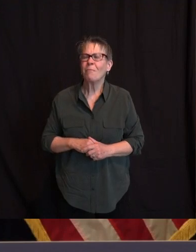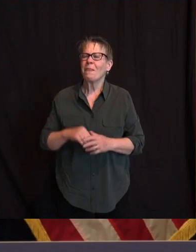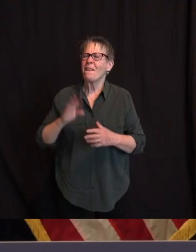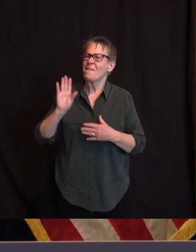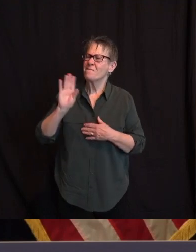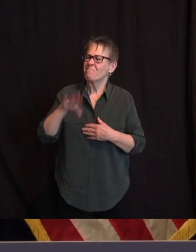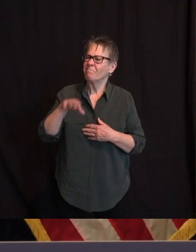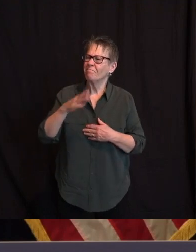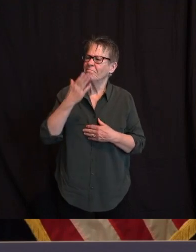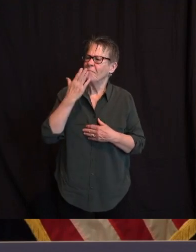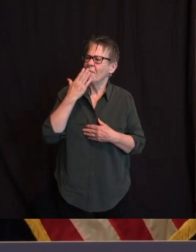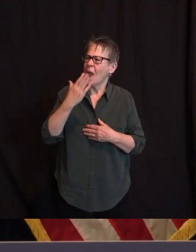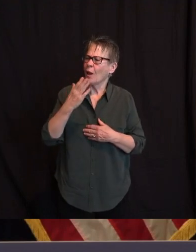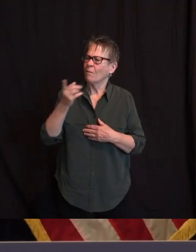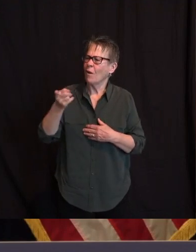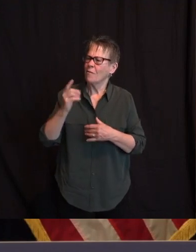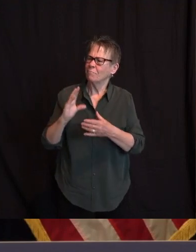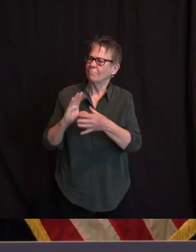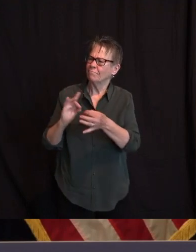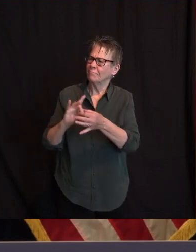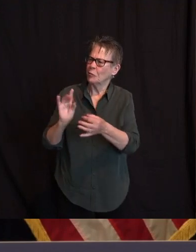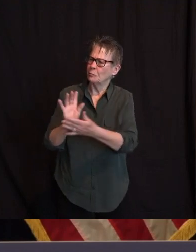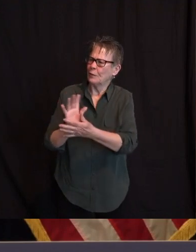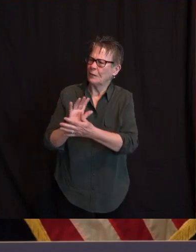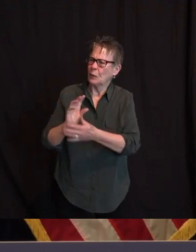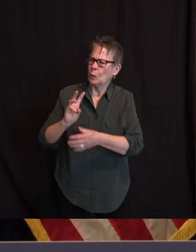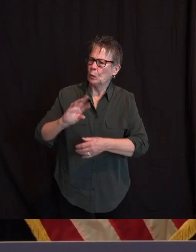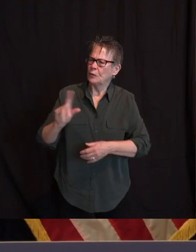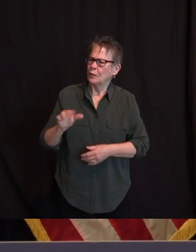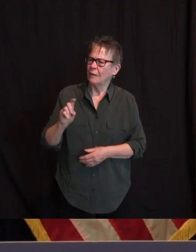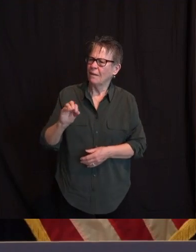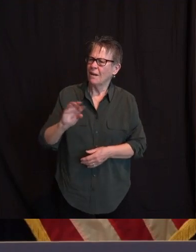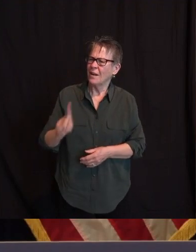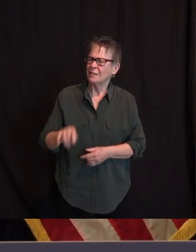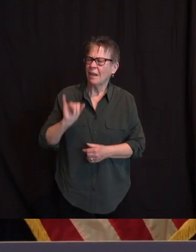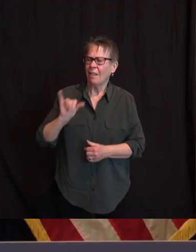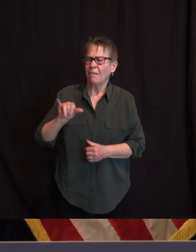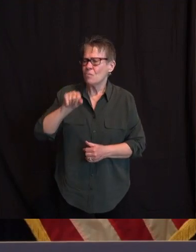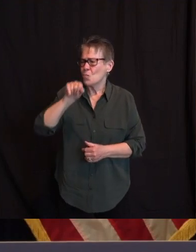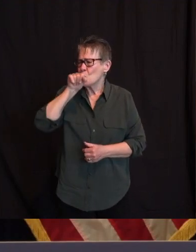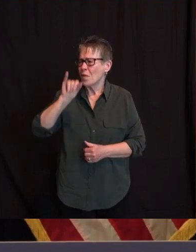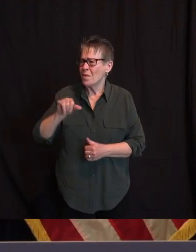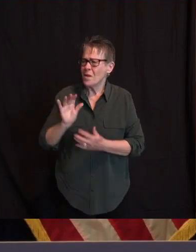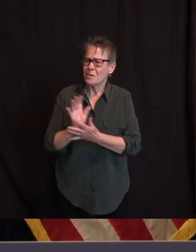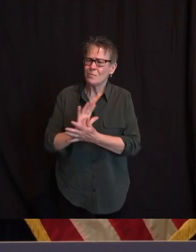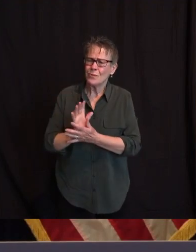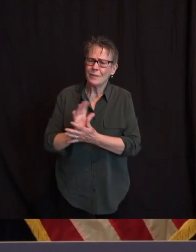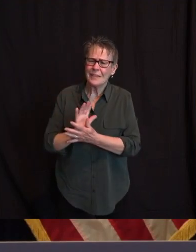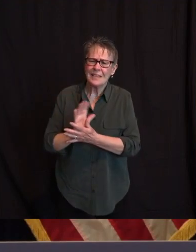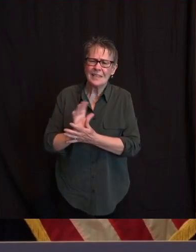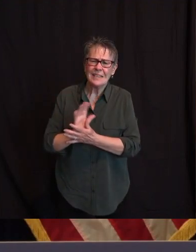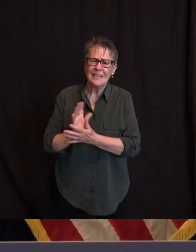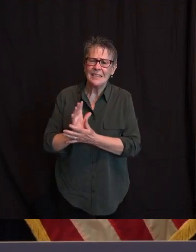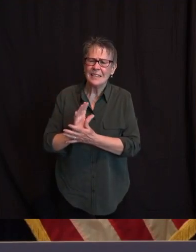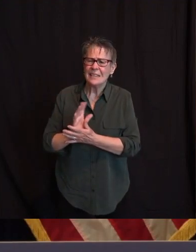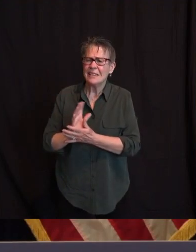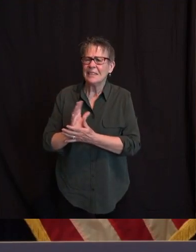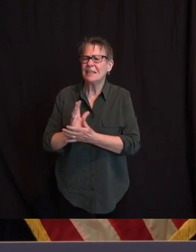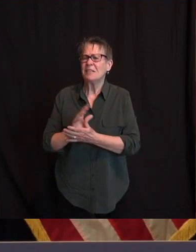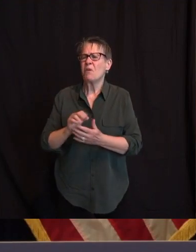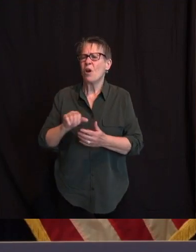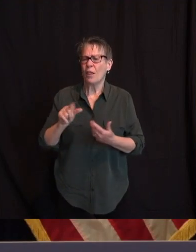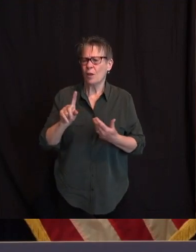would. Thank you. You would be in that category. A couple of questions for you, Governor, and then one for the health team, and then Mahan asked me to ask a question as well